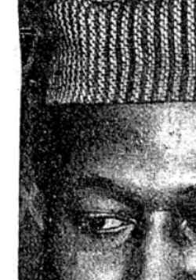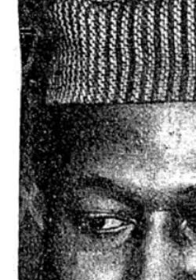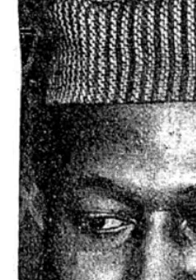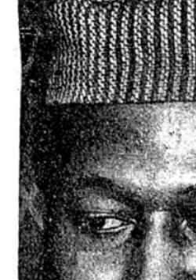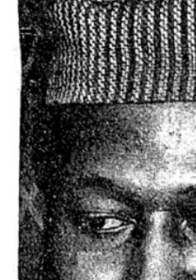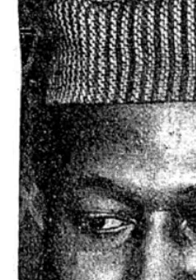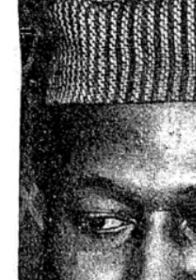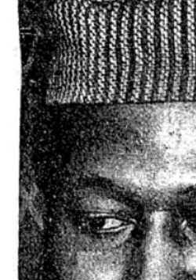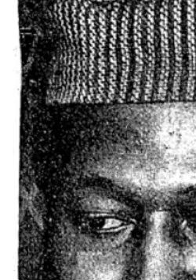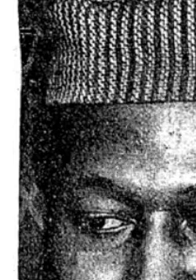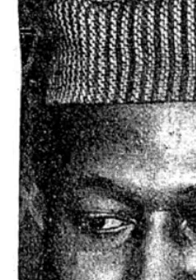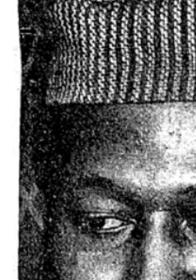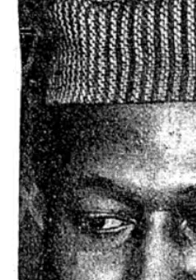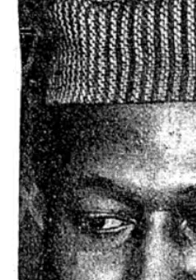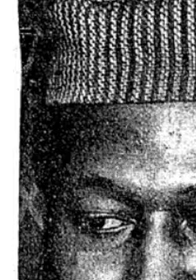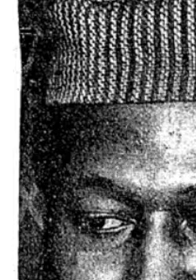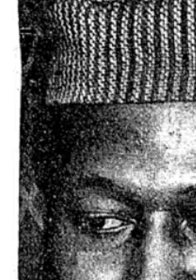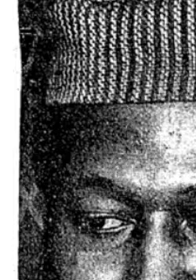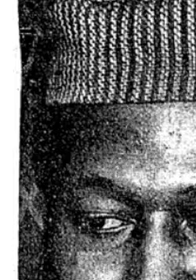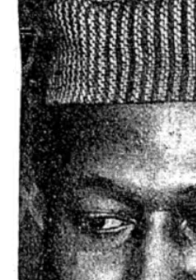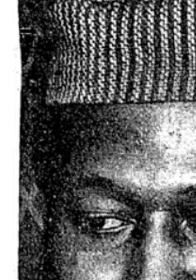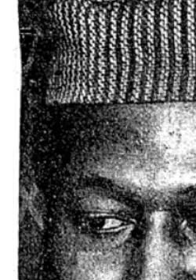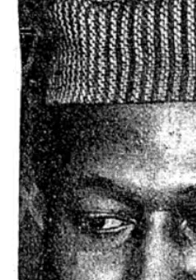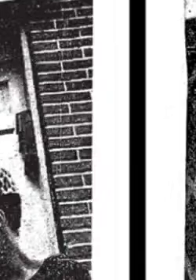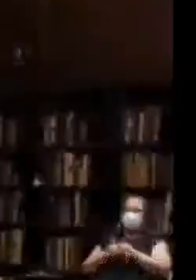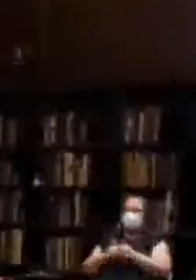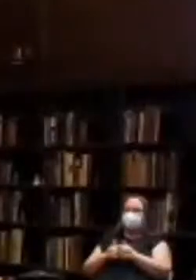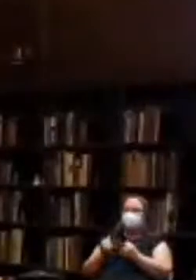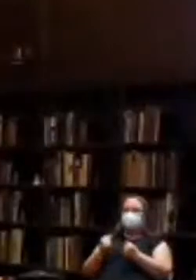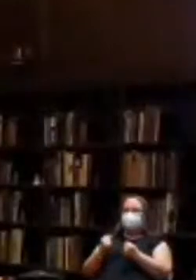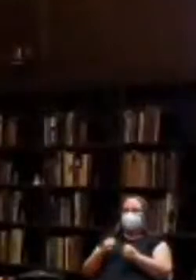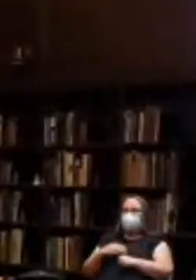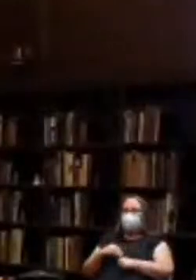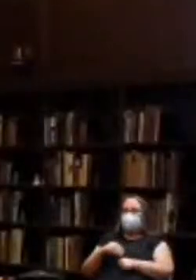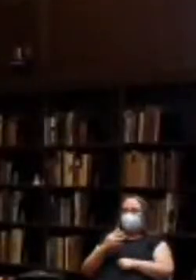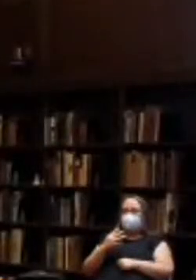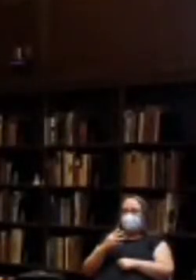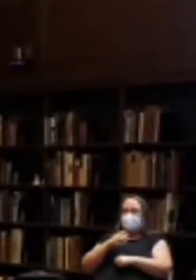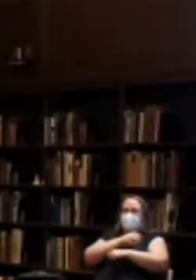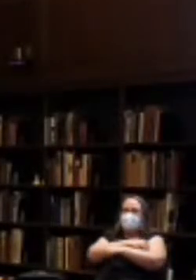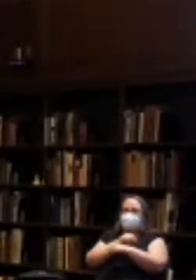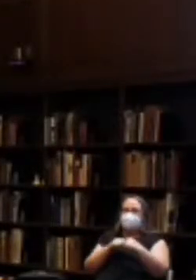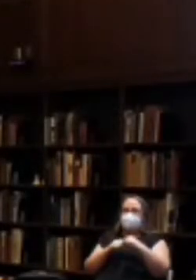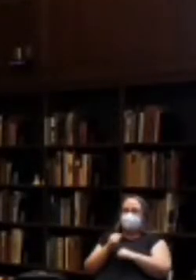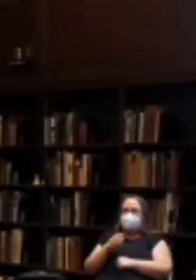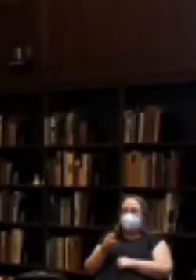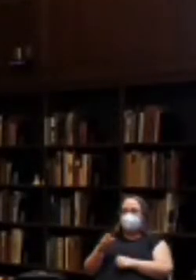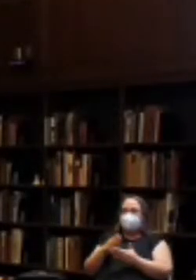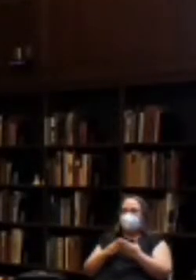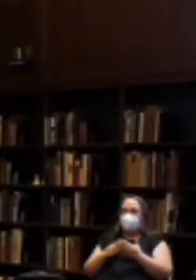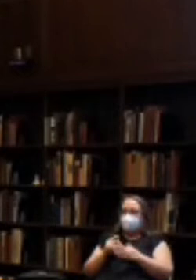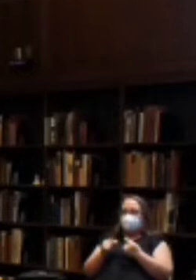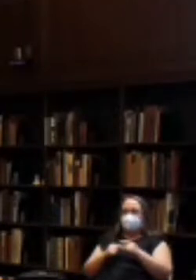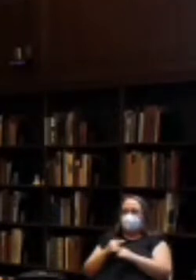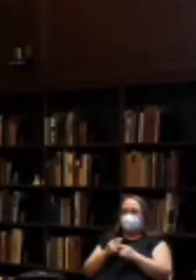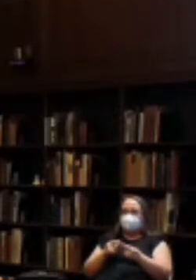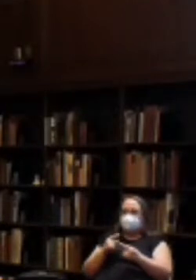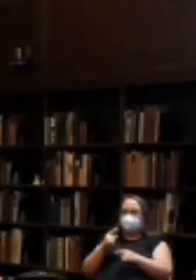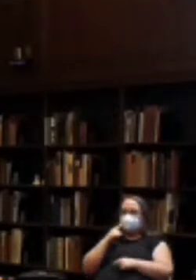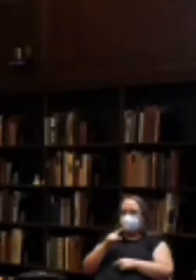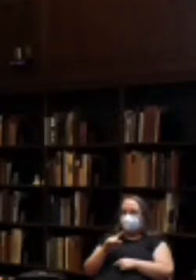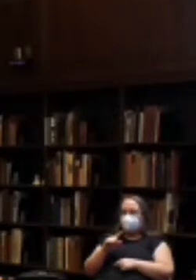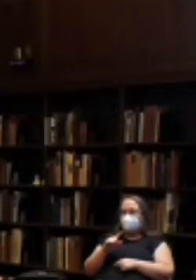and culture would lead this community to challenge the dominant white power structure in Baltimore as part of this global struggle